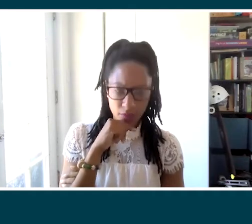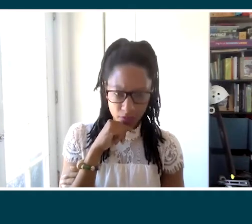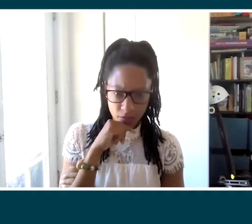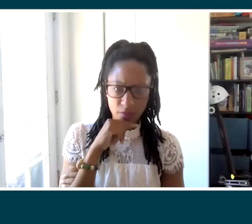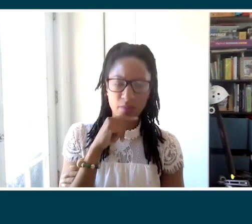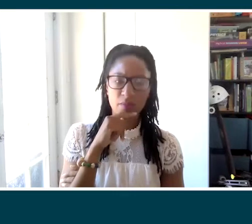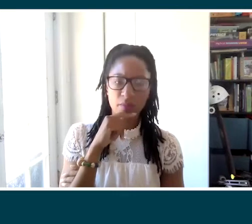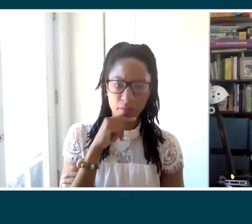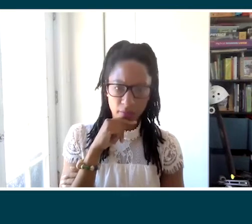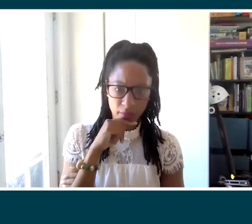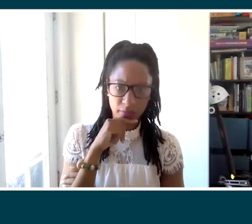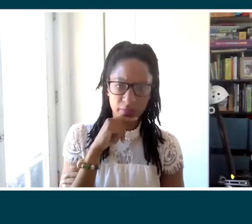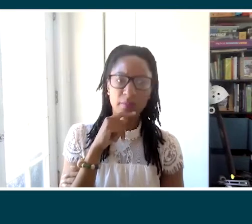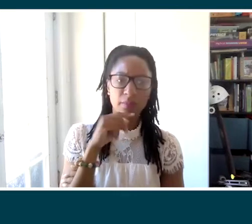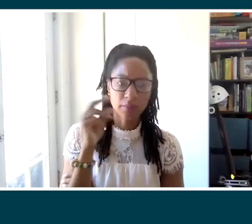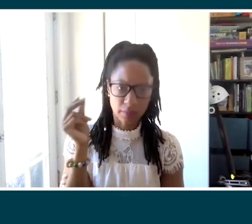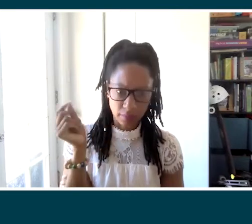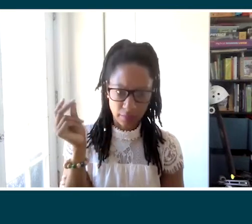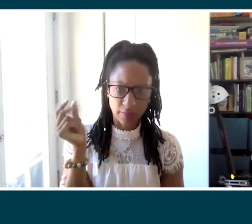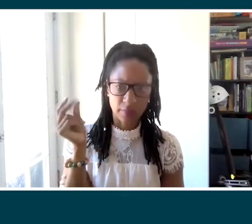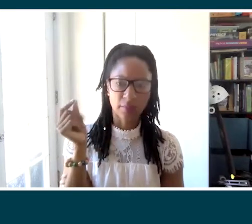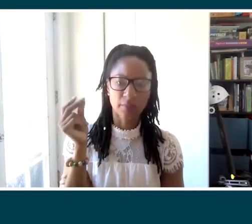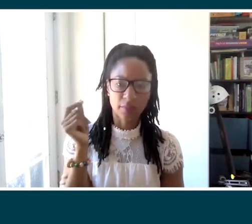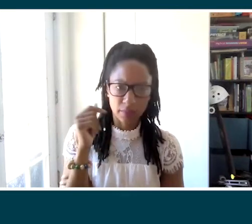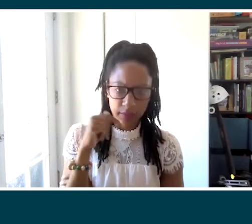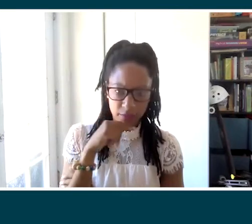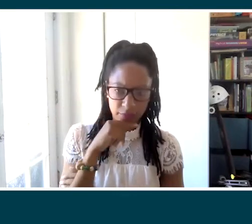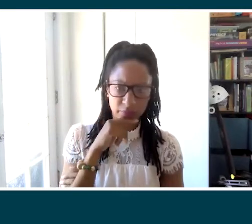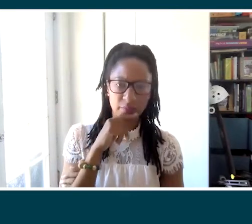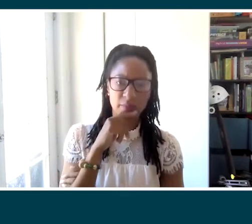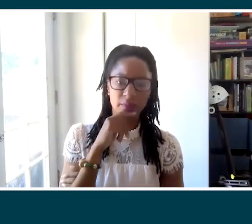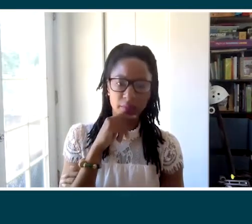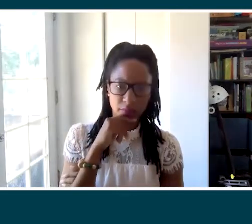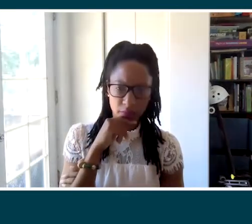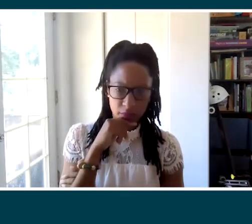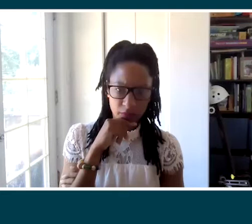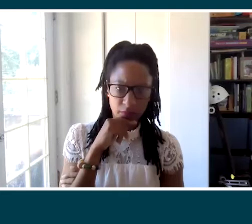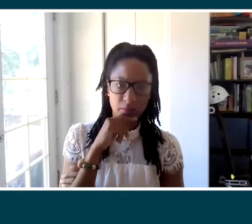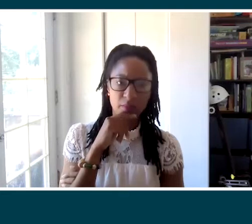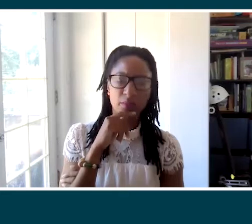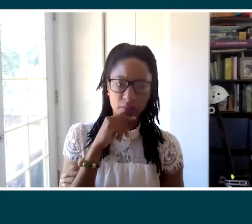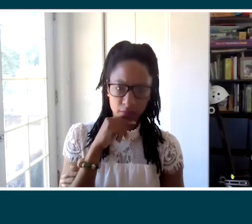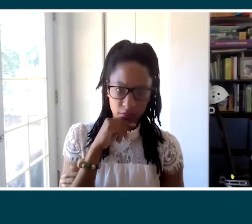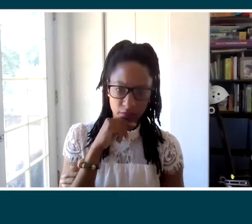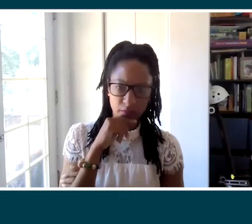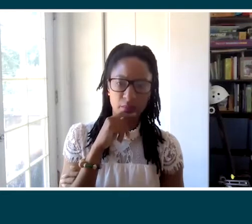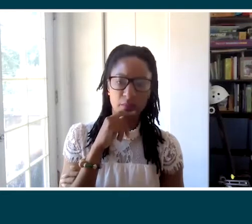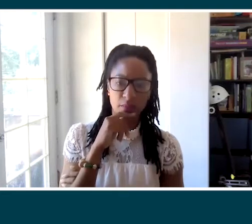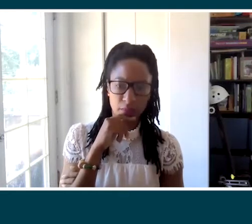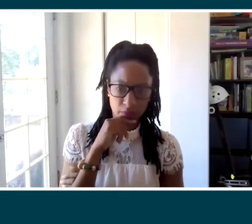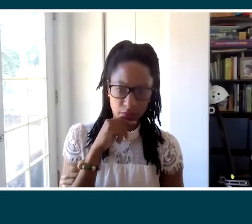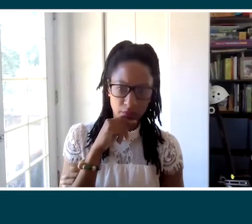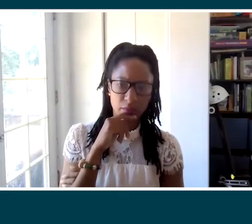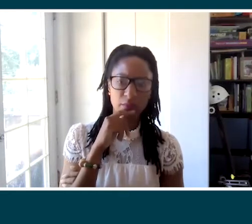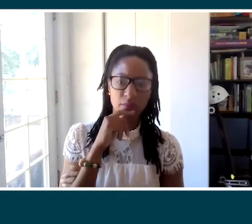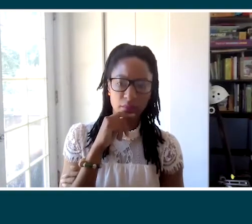Oluo, whose most recent book, Mediocre, The Dangerous Legacy of White Male America, I recommend for everybody, because it